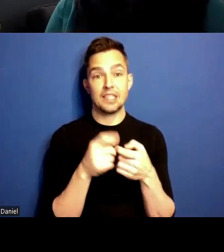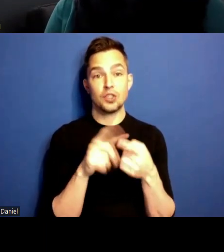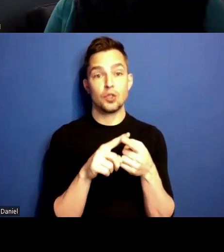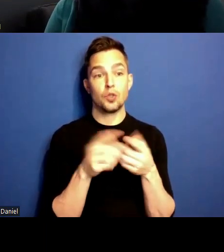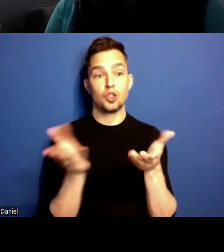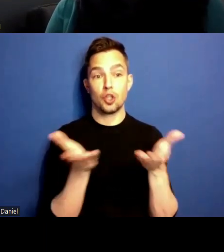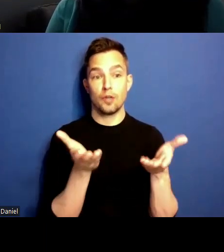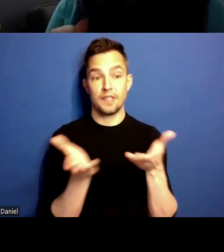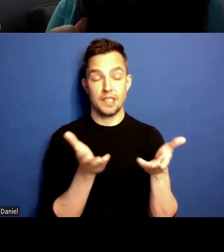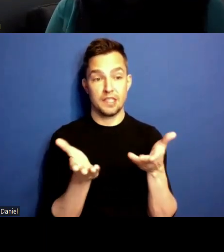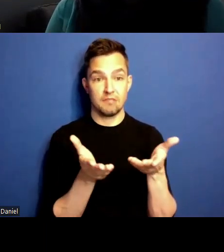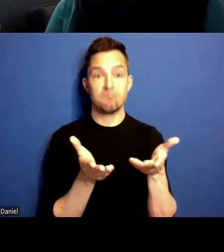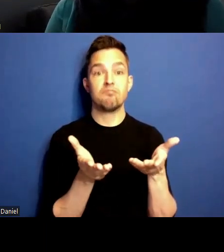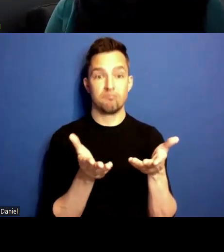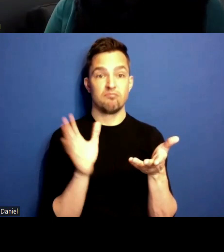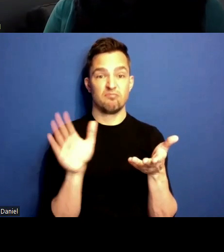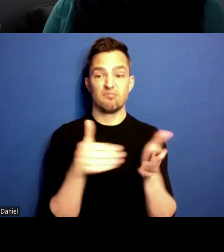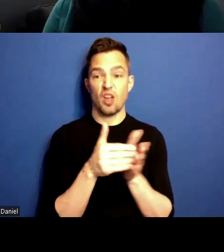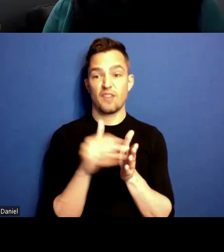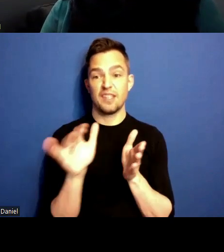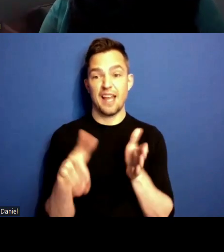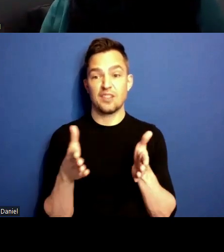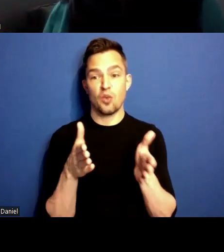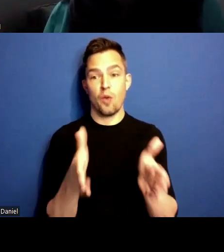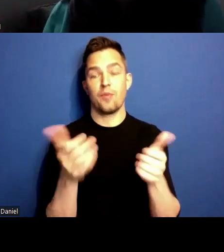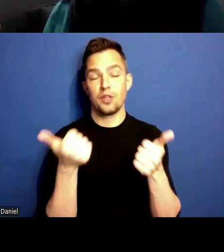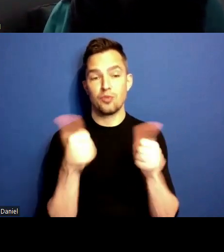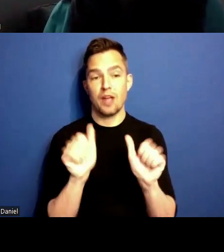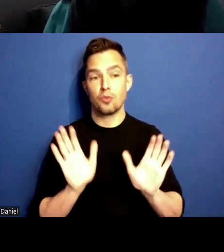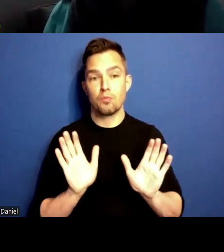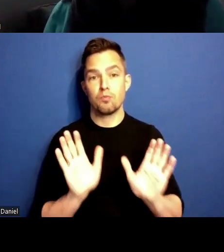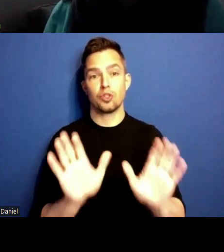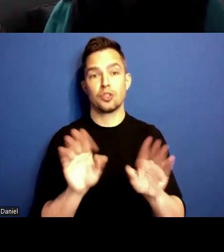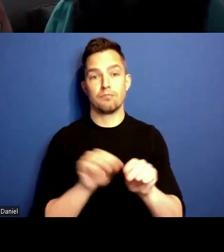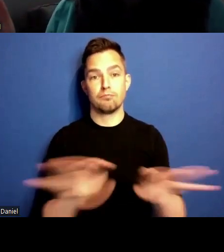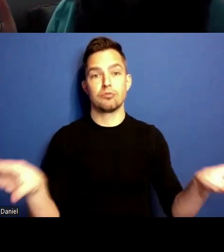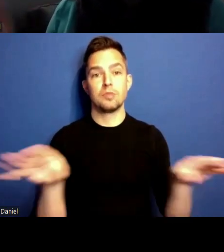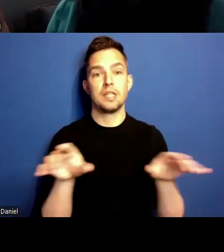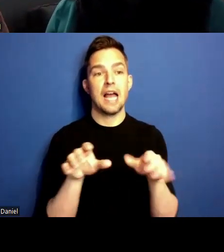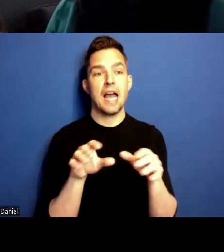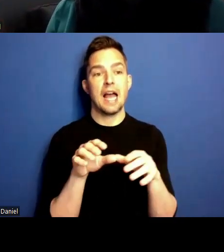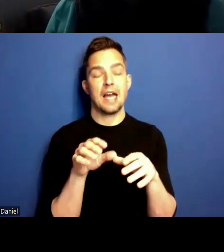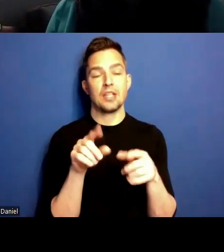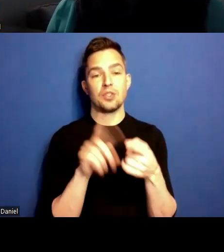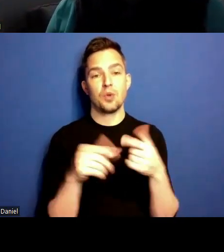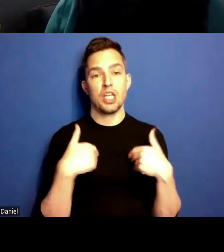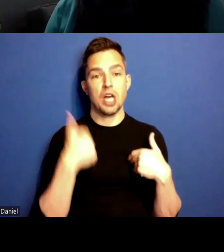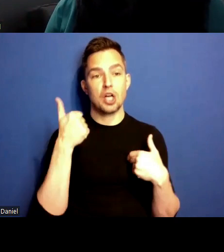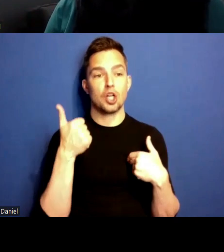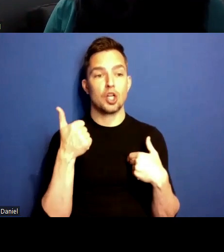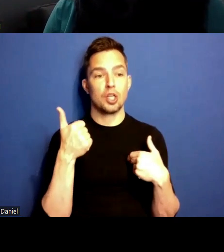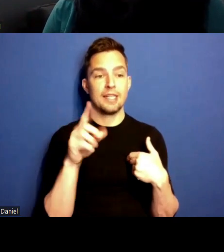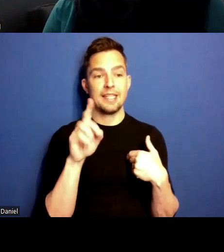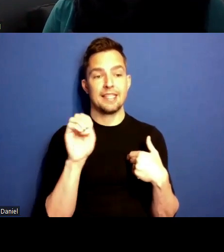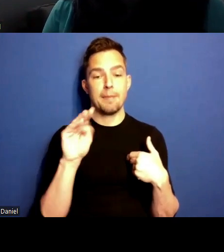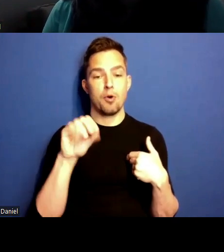services often is the way that we try to push them out to a younger demographic. And